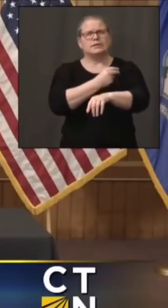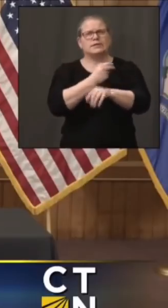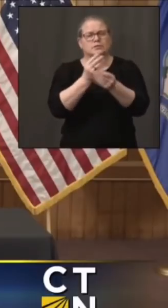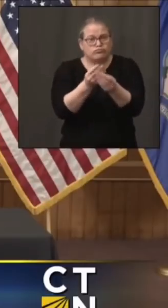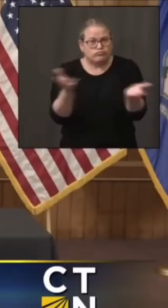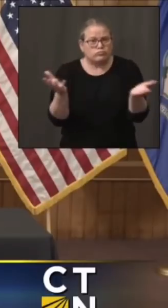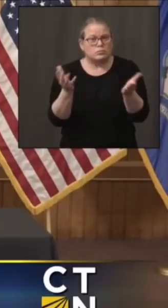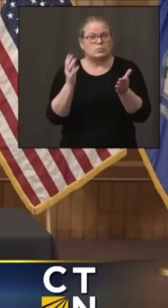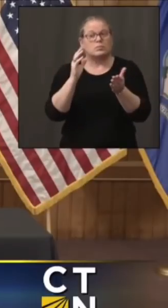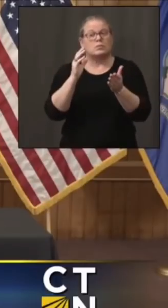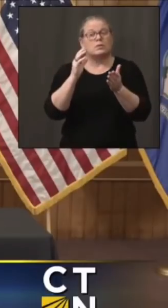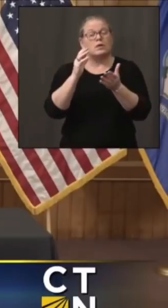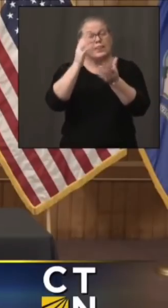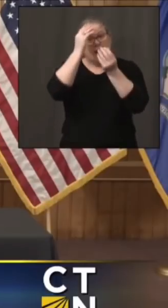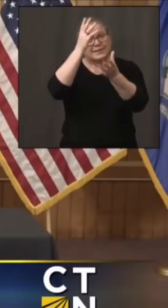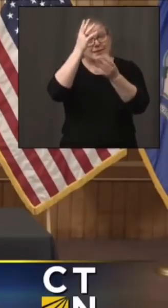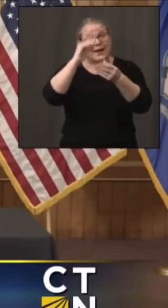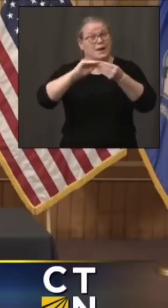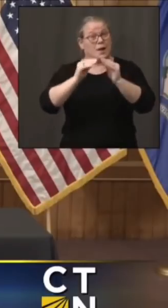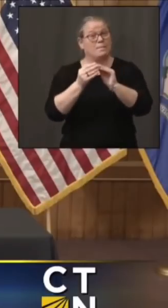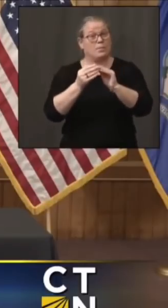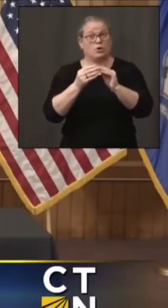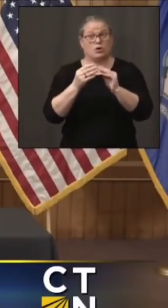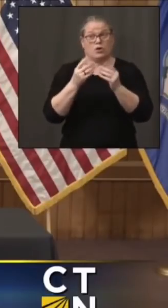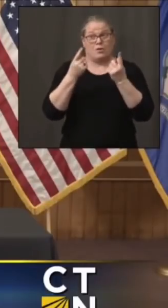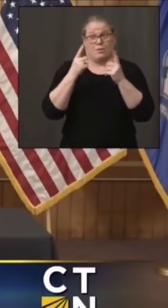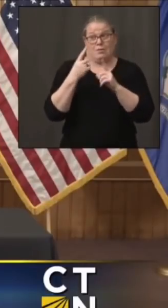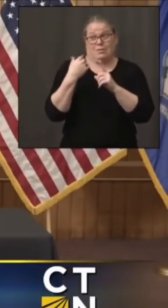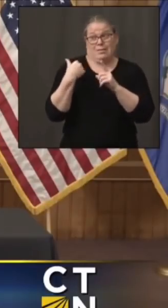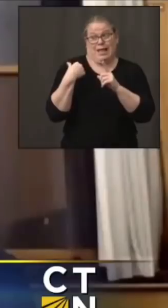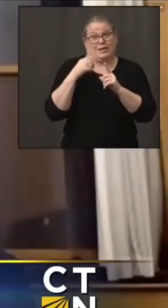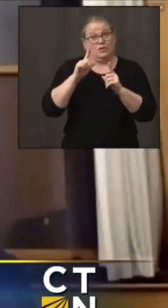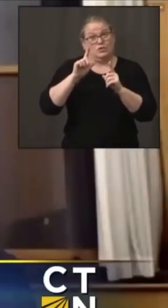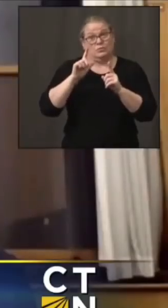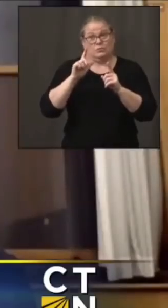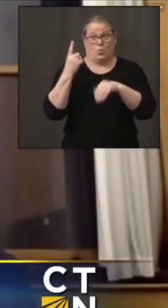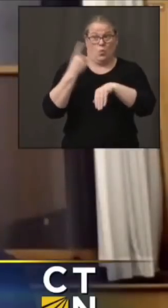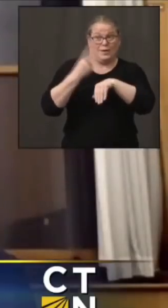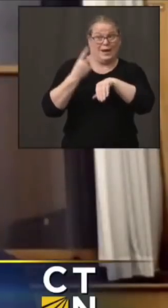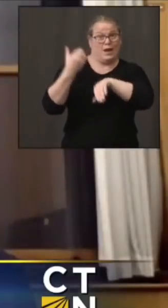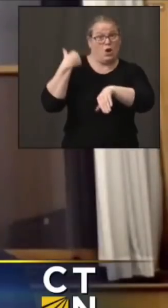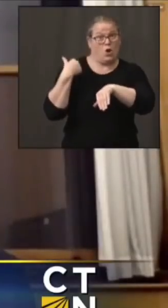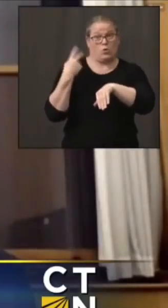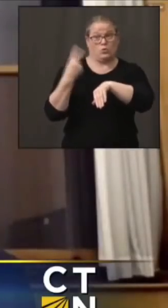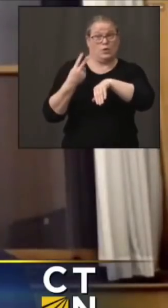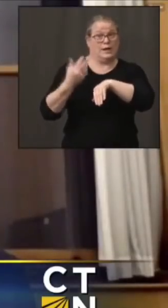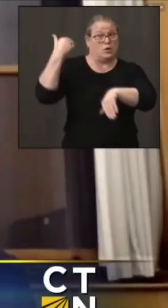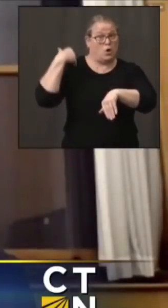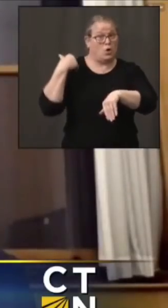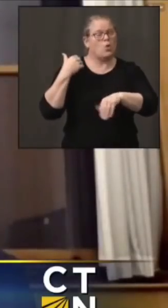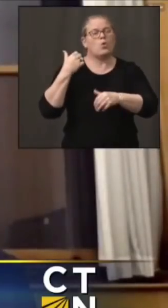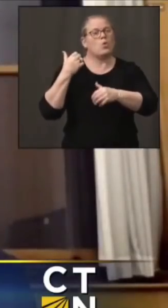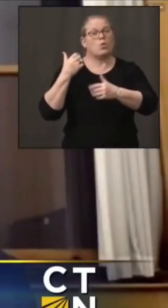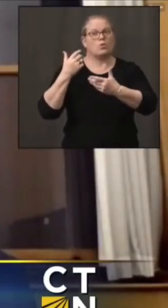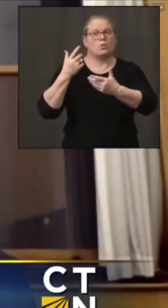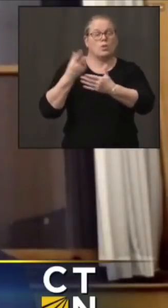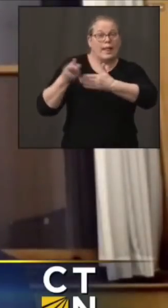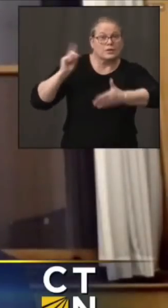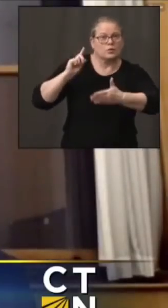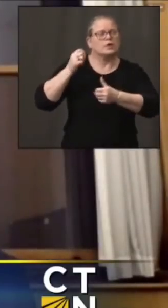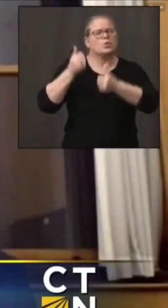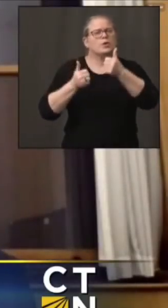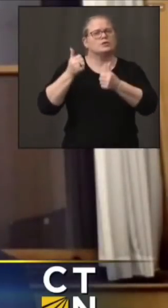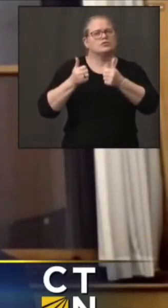the last 24 hours, 48 hours? In terms of the number of vaccines administered that we reported out earlier, that's as